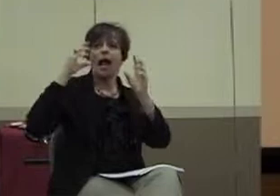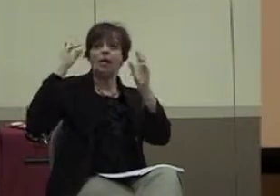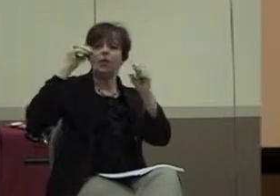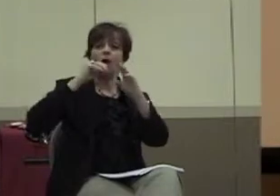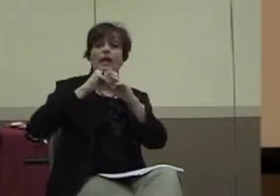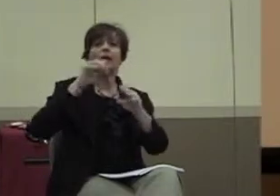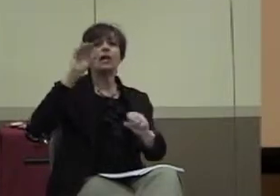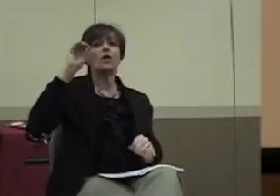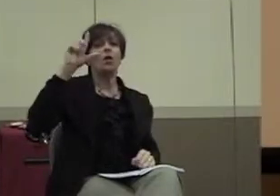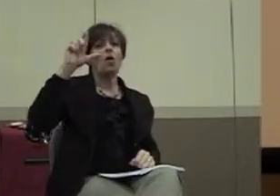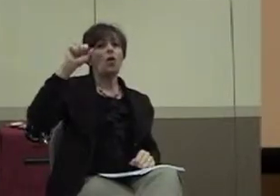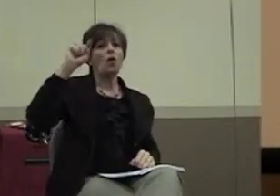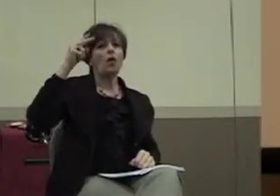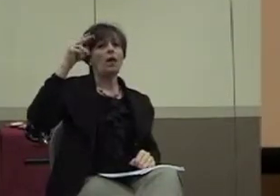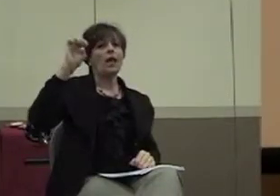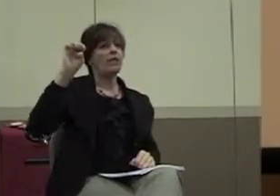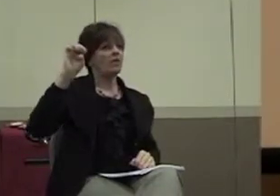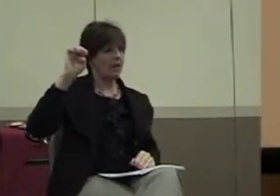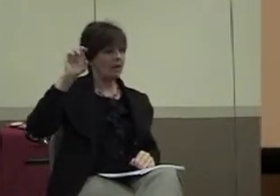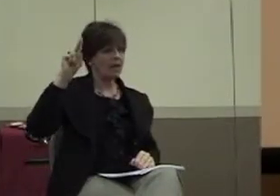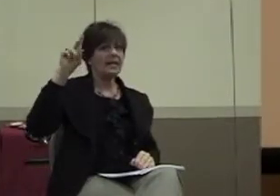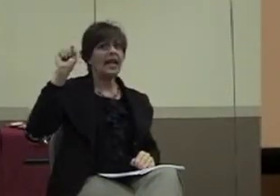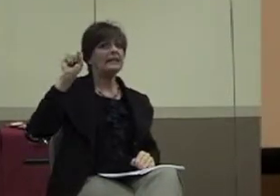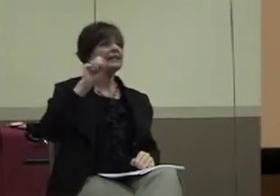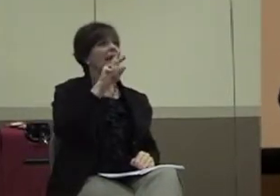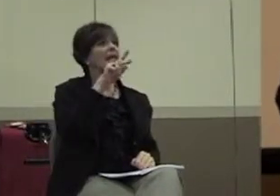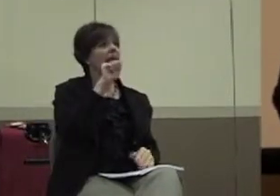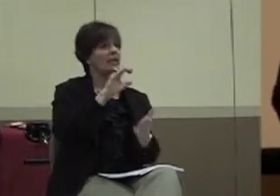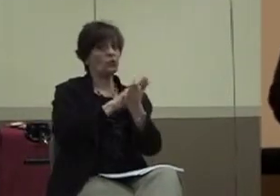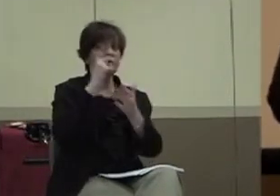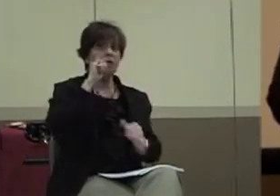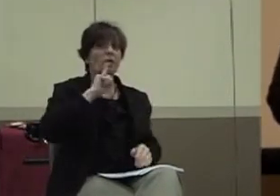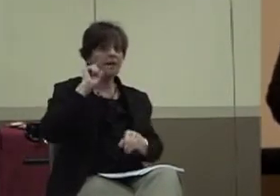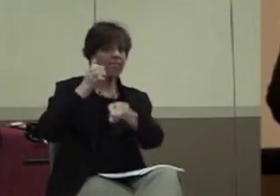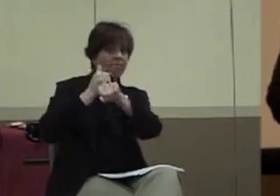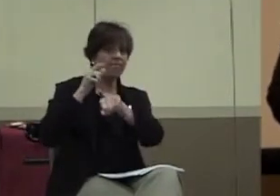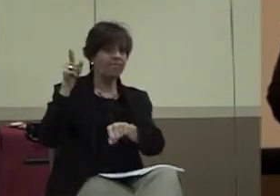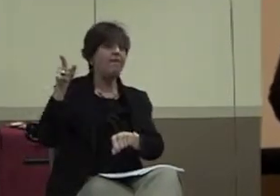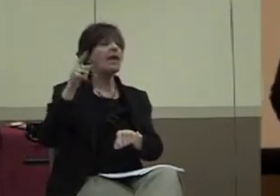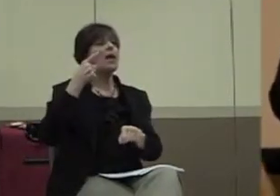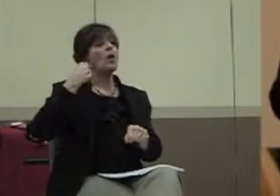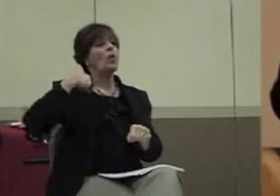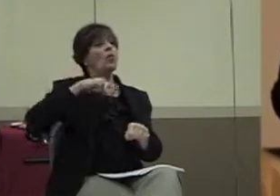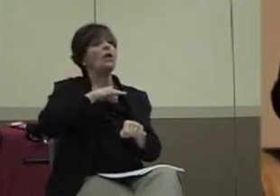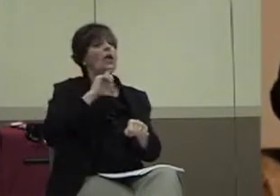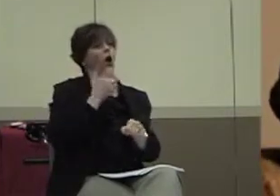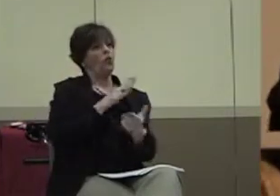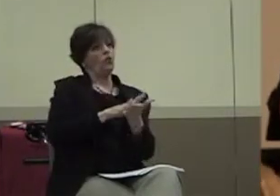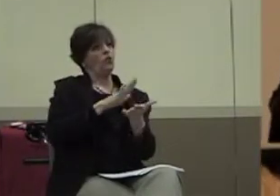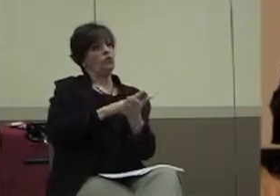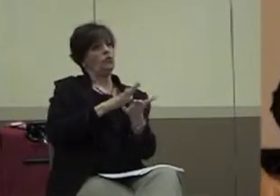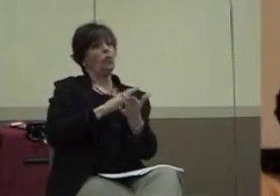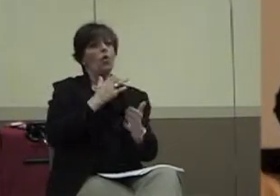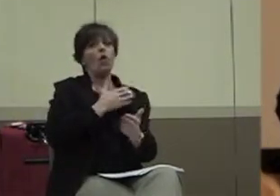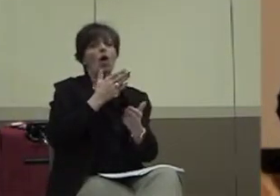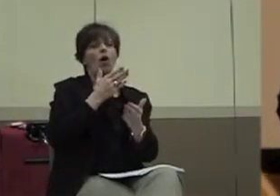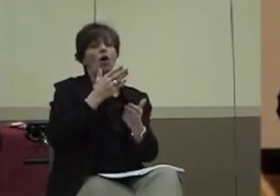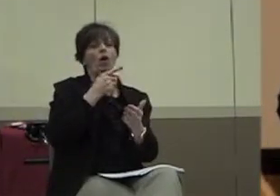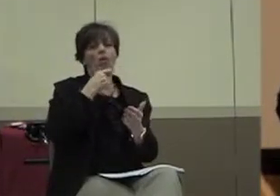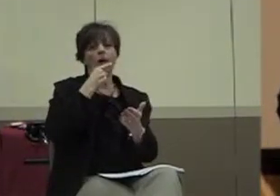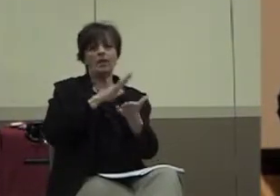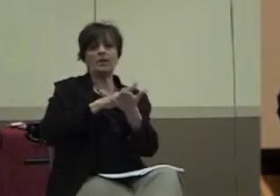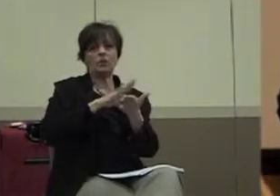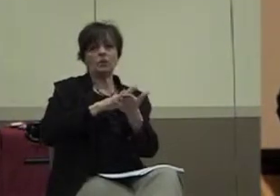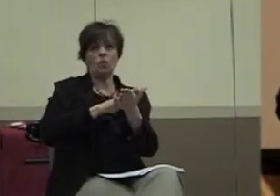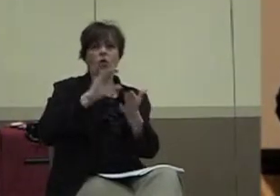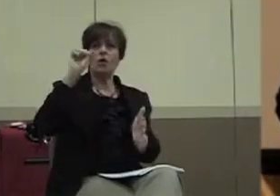in Olathe, Kansas, which is where the Kansas School for the Deaf is housed. And our school, our public school,